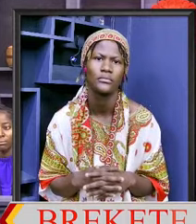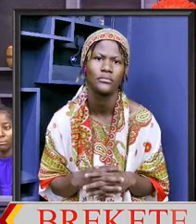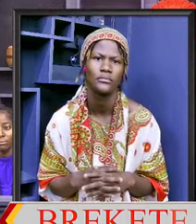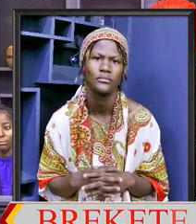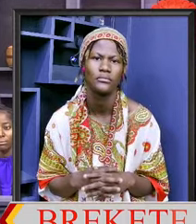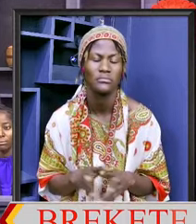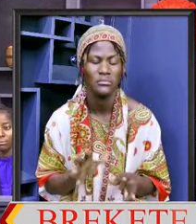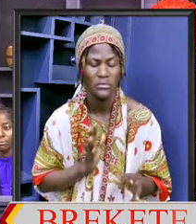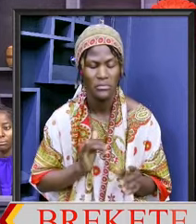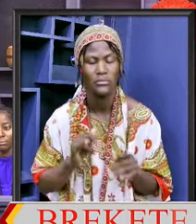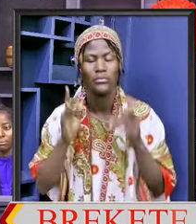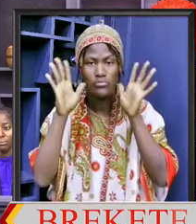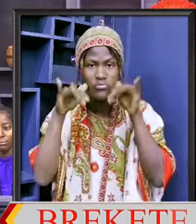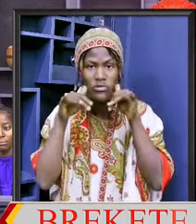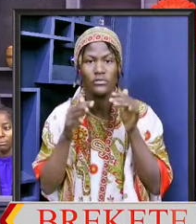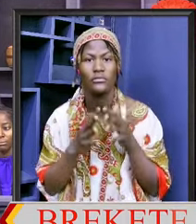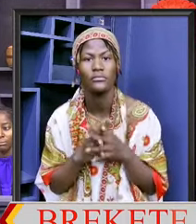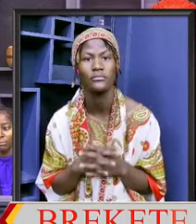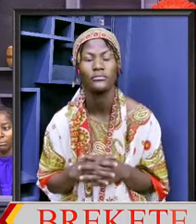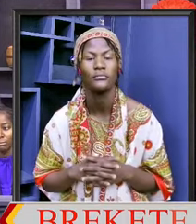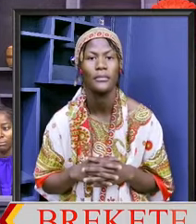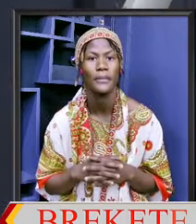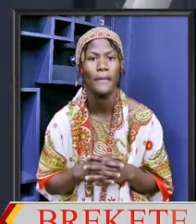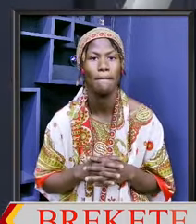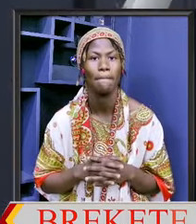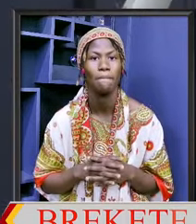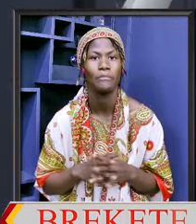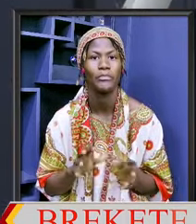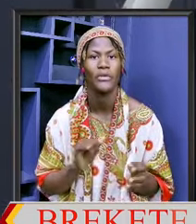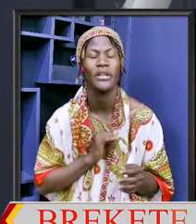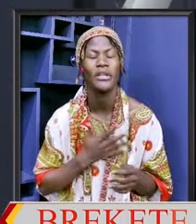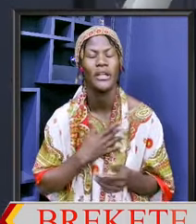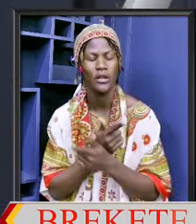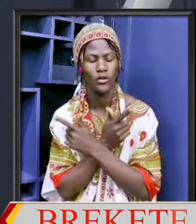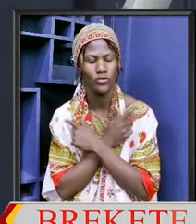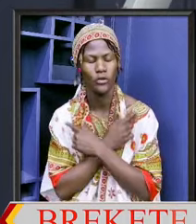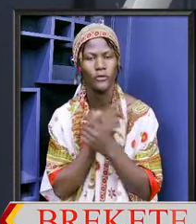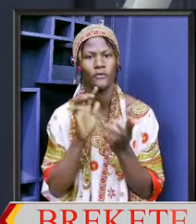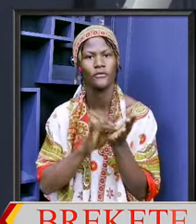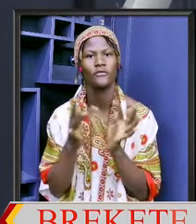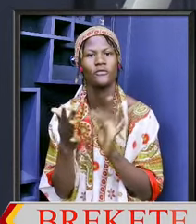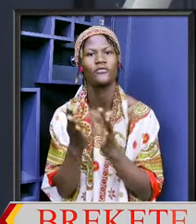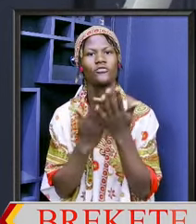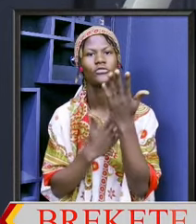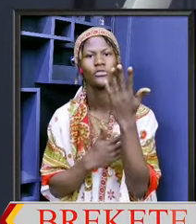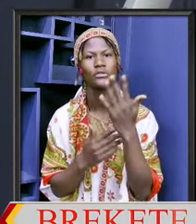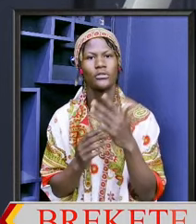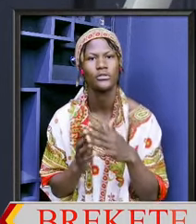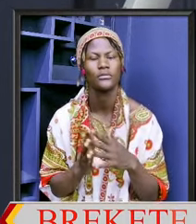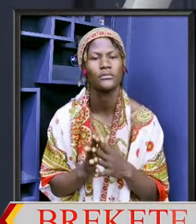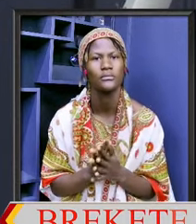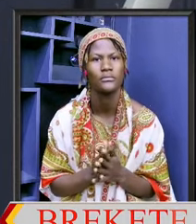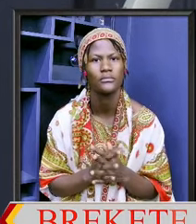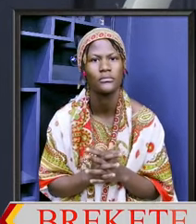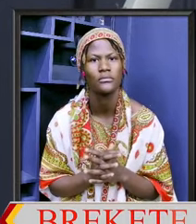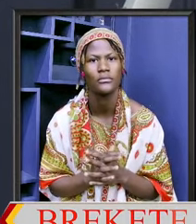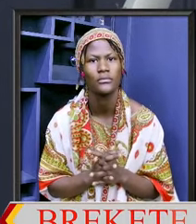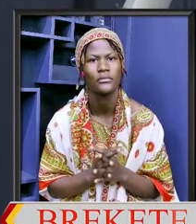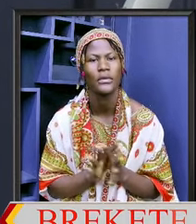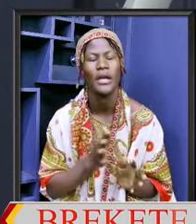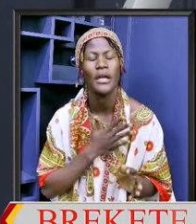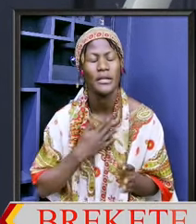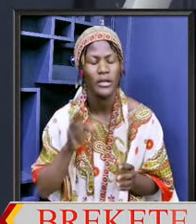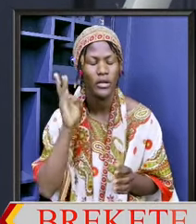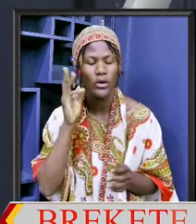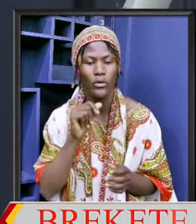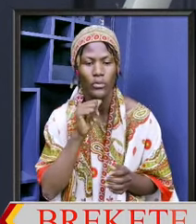I am a Muslim, and I love Jesus. And I will not